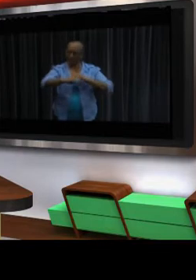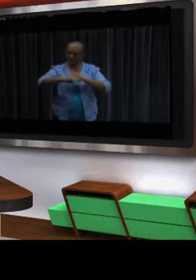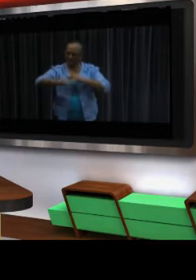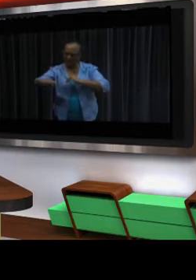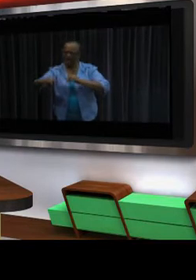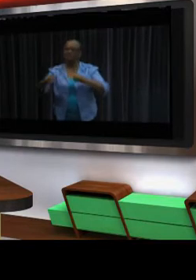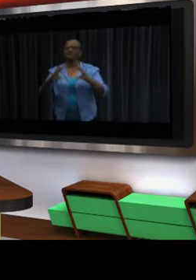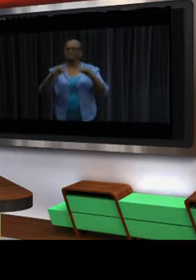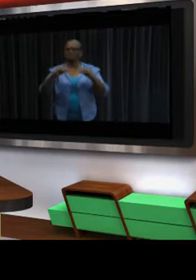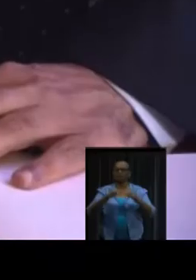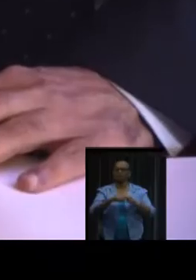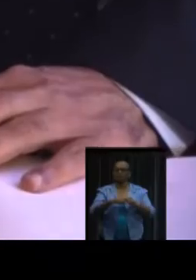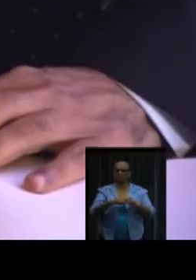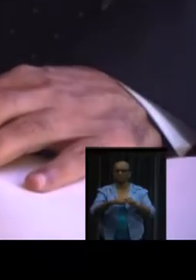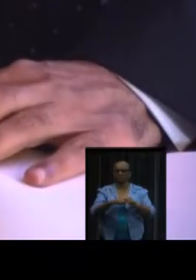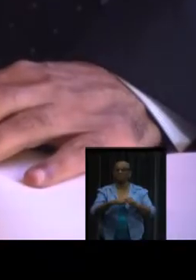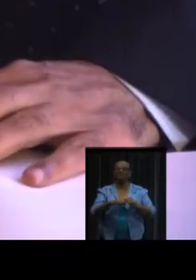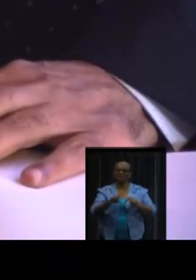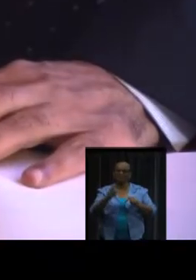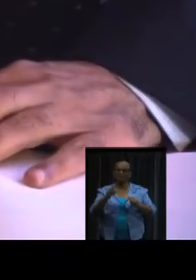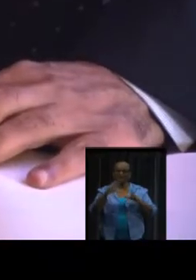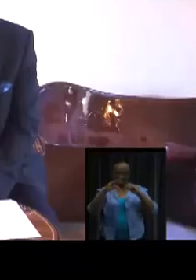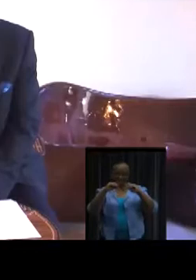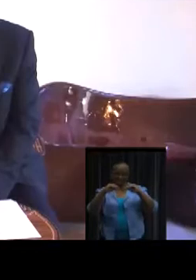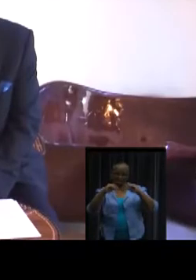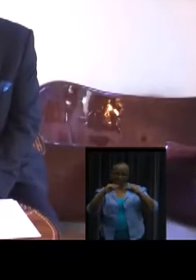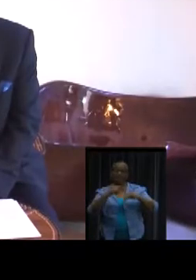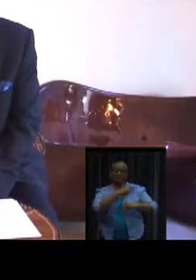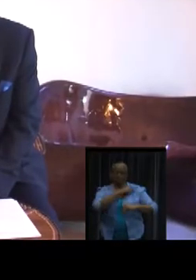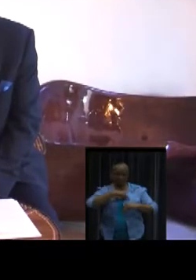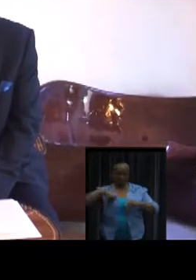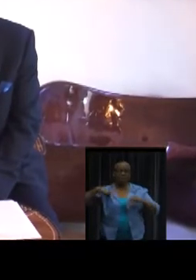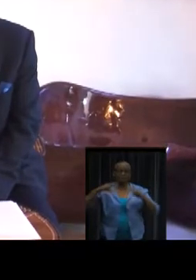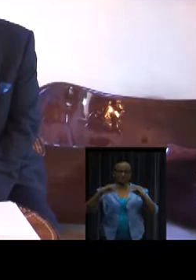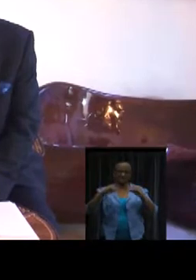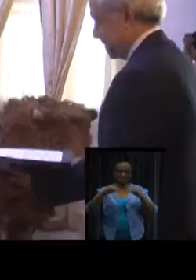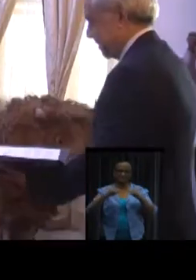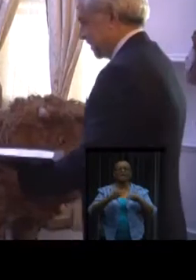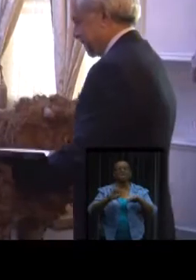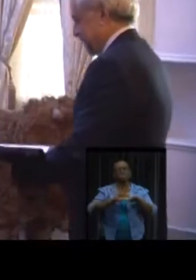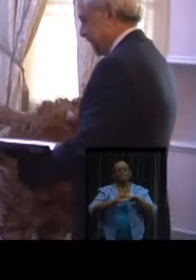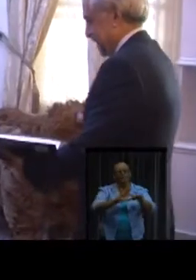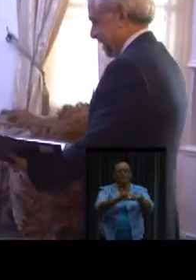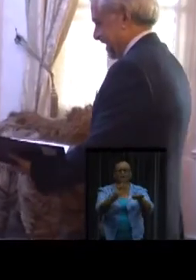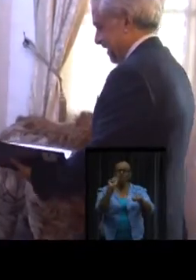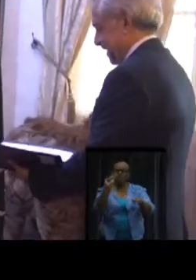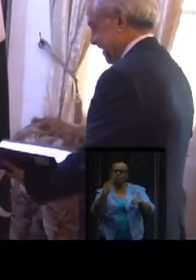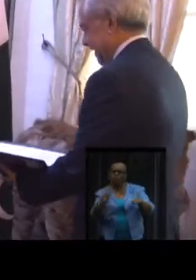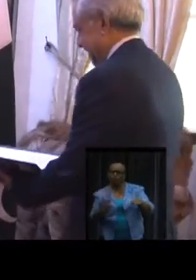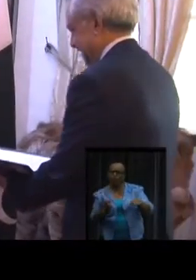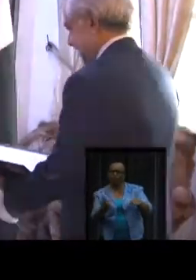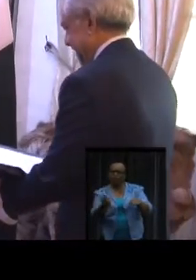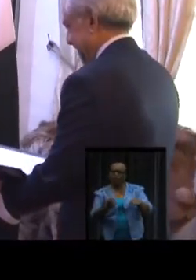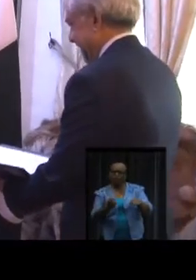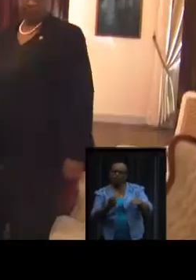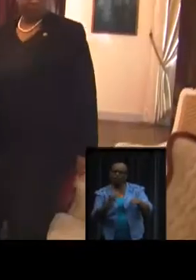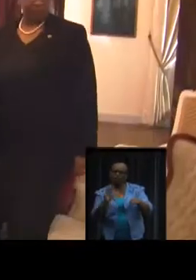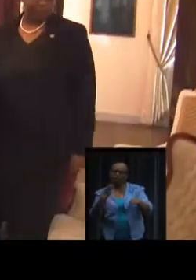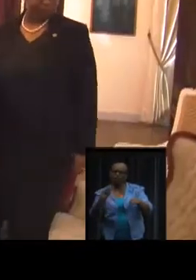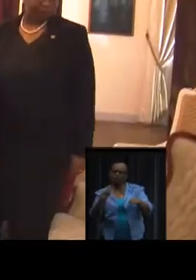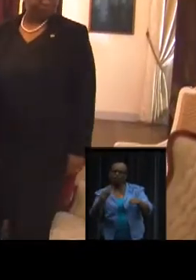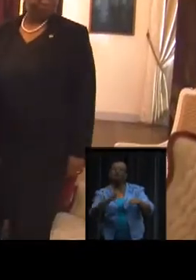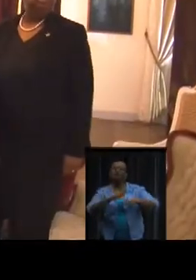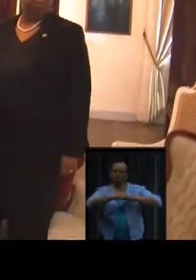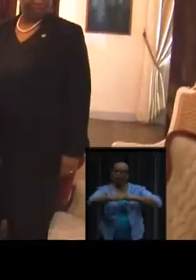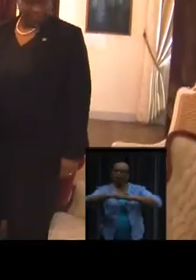countries. In the conversation with the president, policy points were cited where countries can support